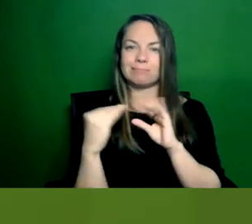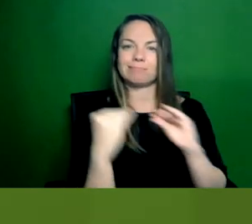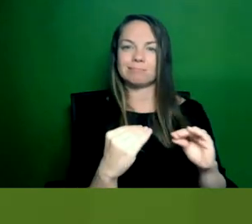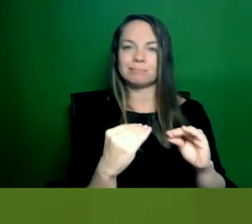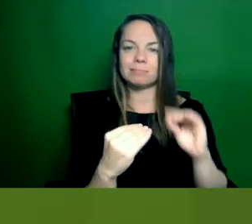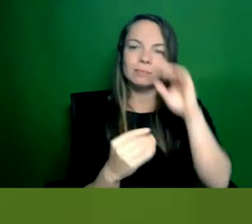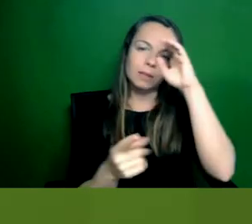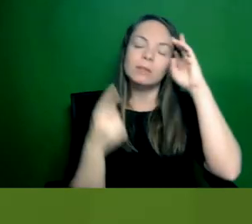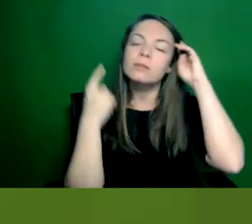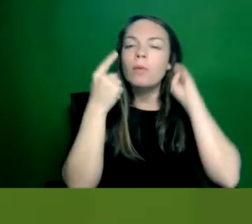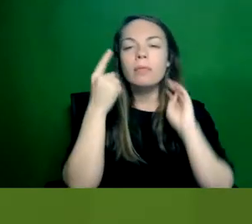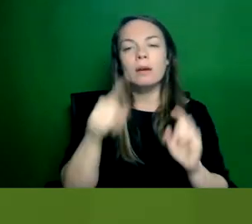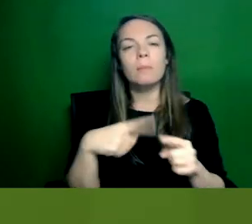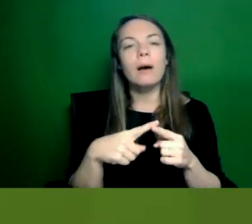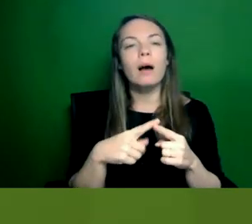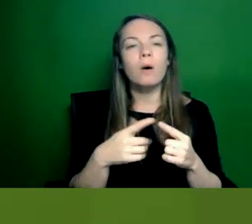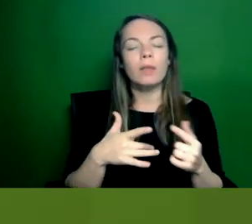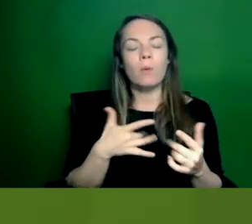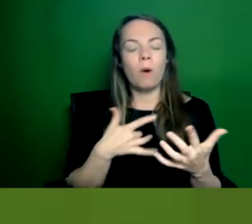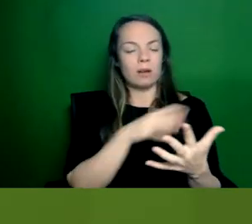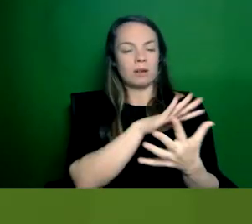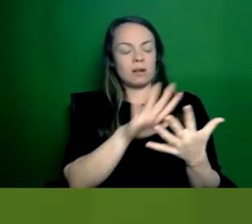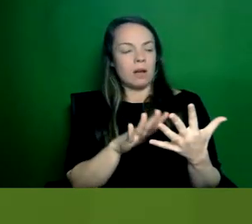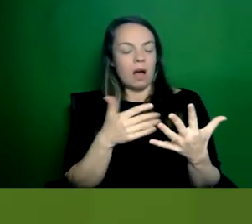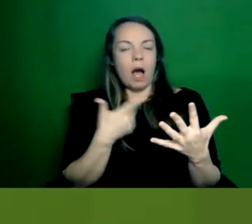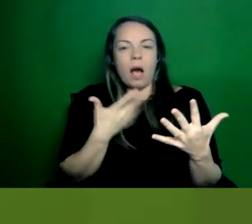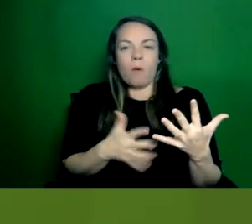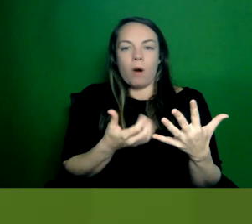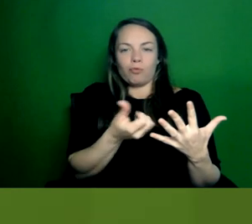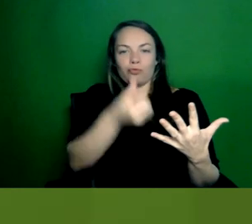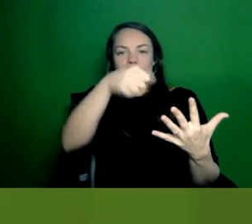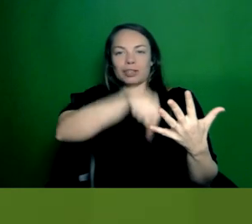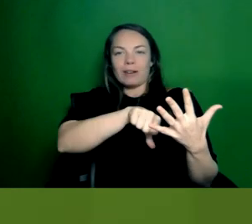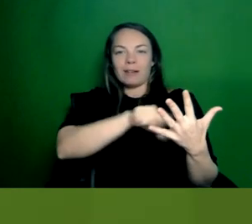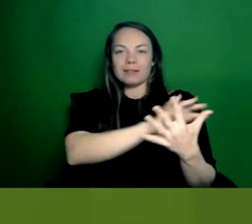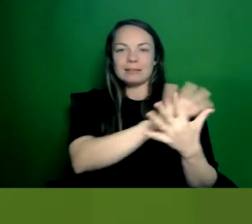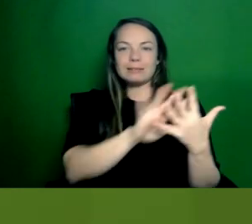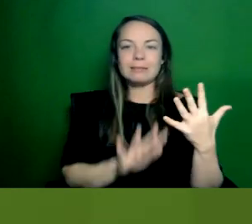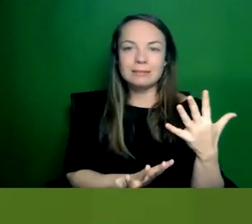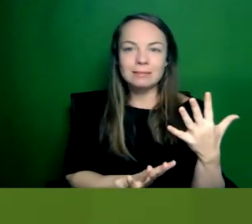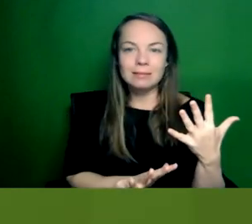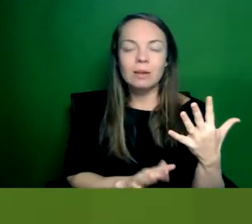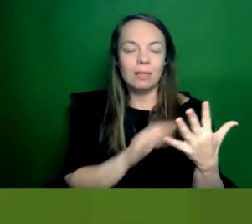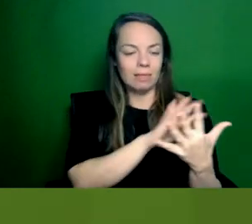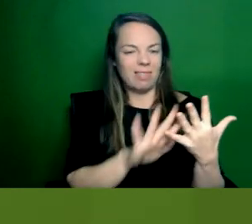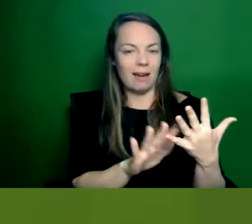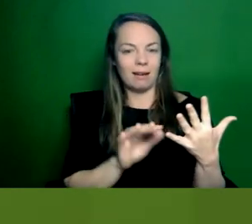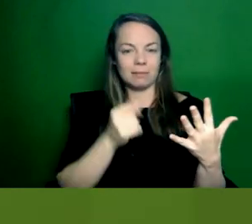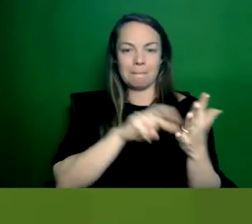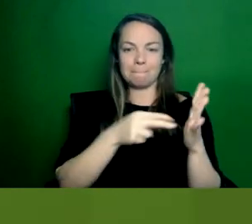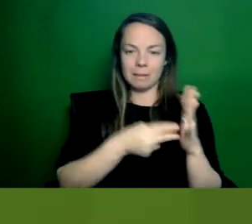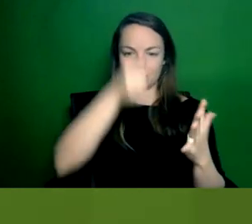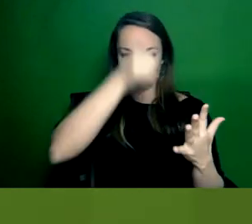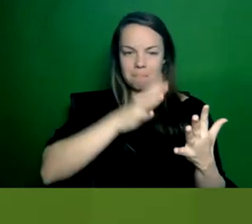like, there's a push to reject, or there's a fear of rejecting anything that is masculine, you know, I think about, what does